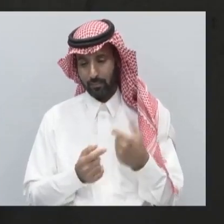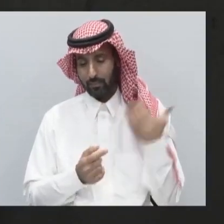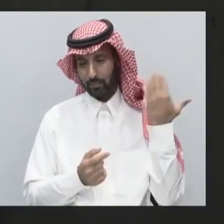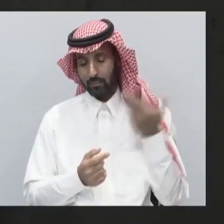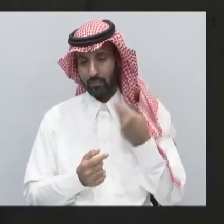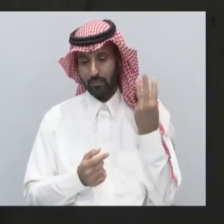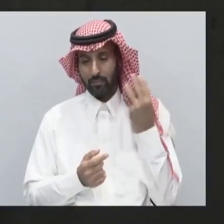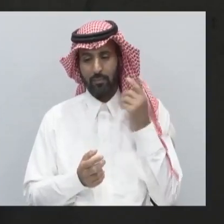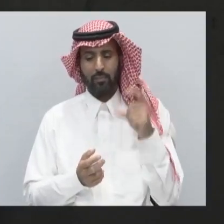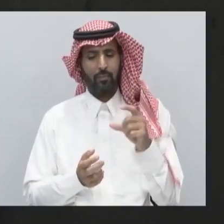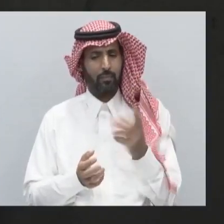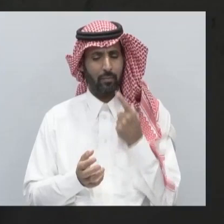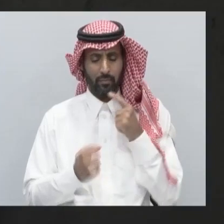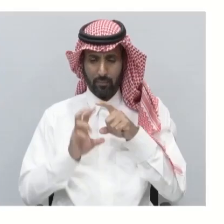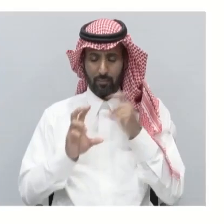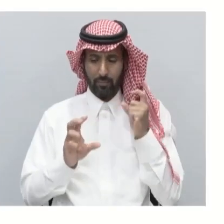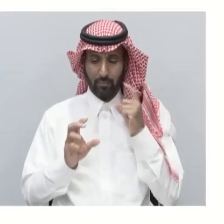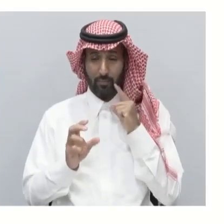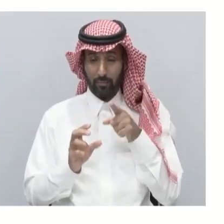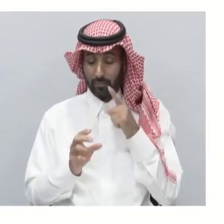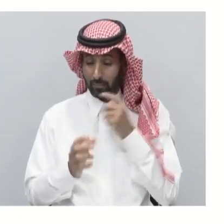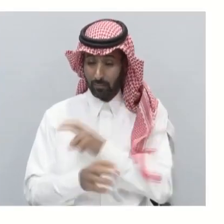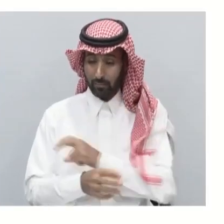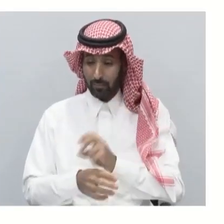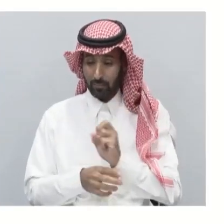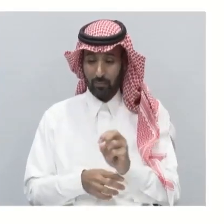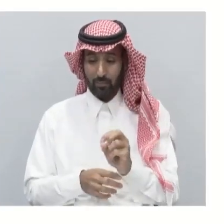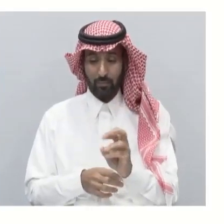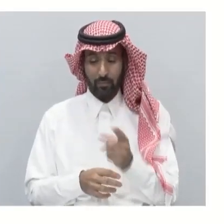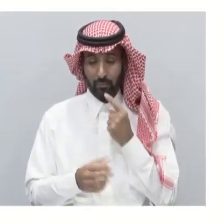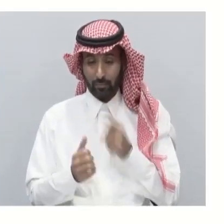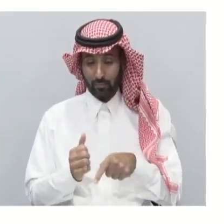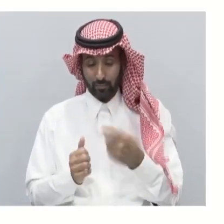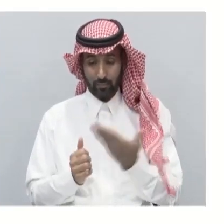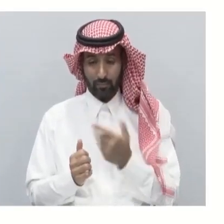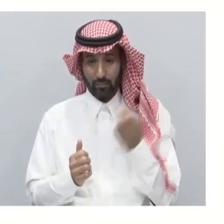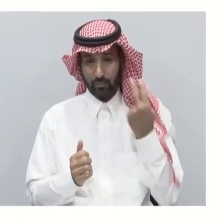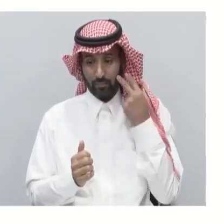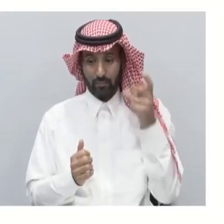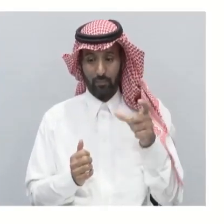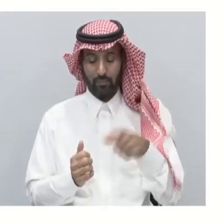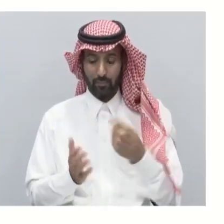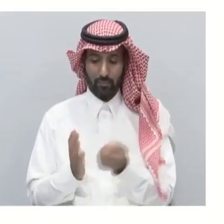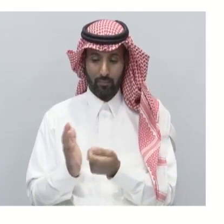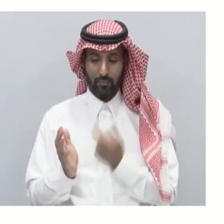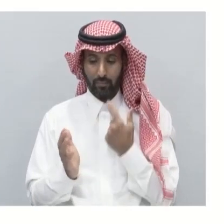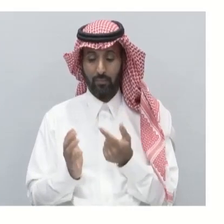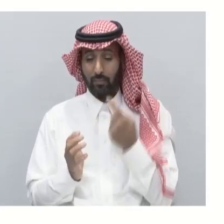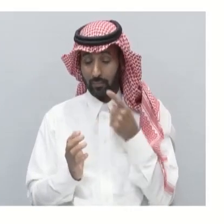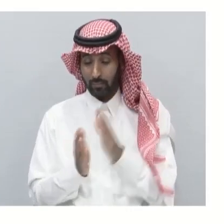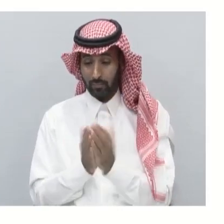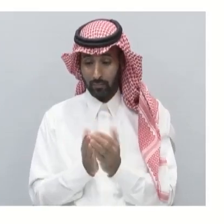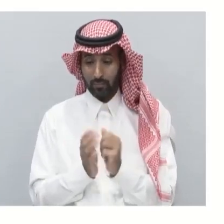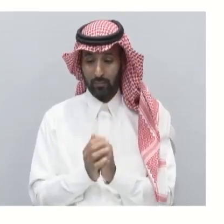our third unit, which is titled, You've Got Mail. Our lesson today is the second part from the writing lesson in your